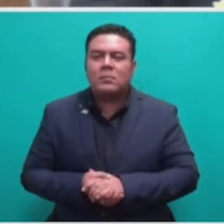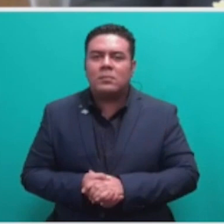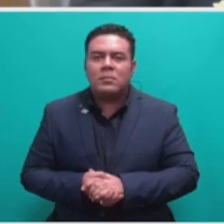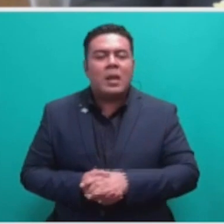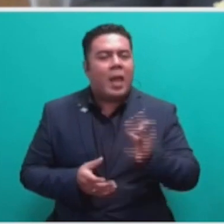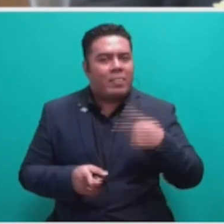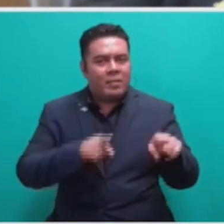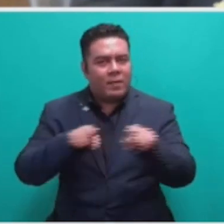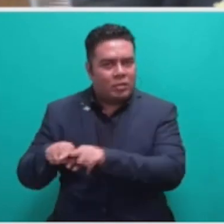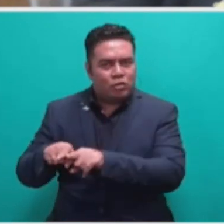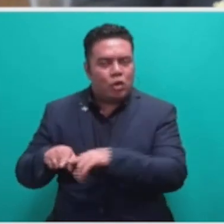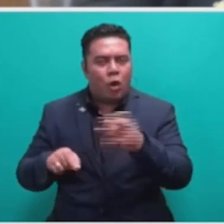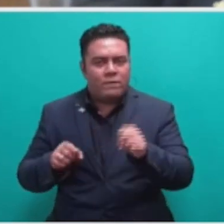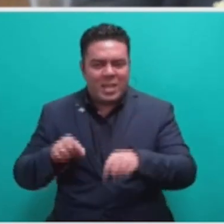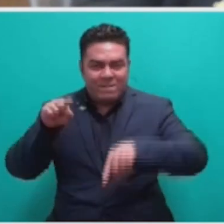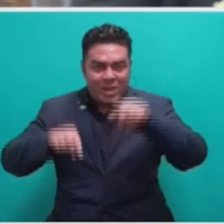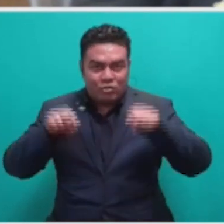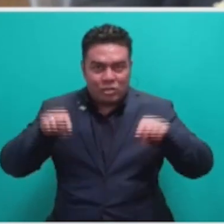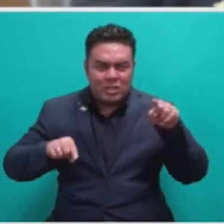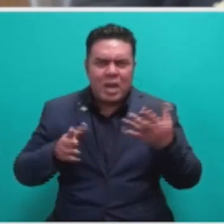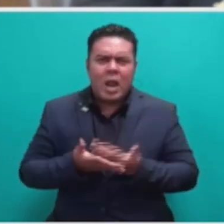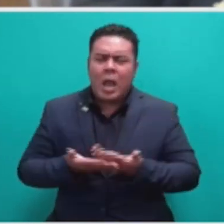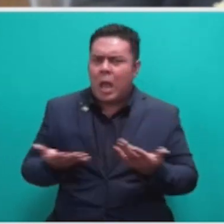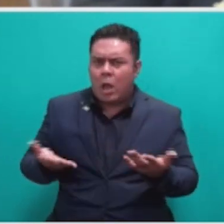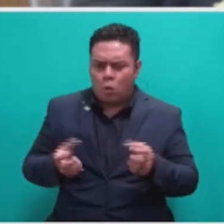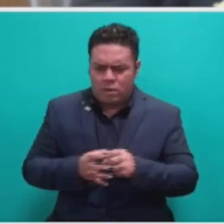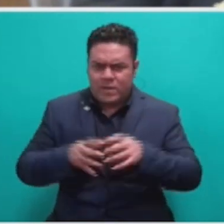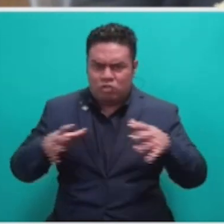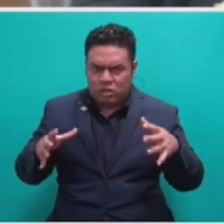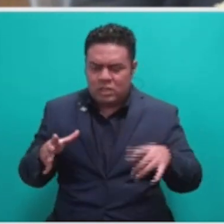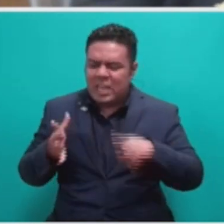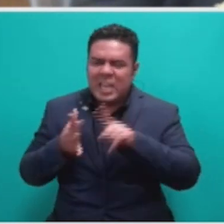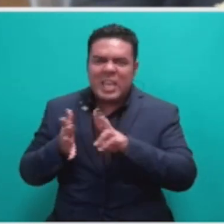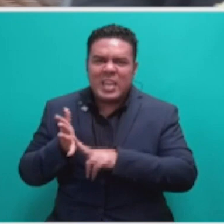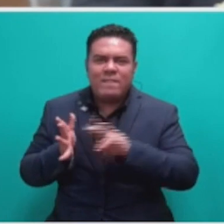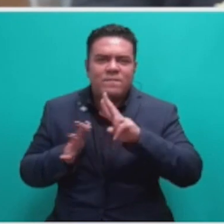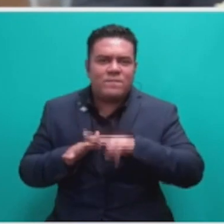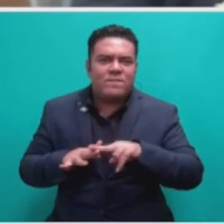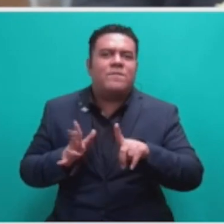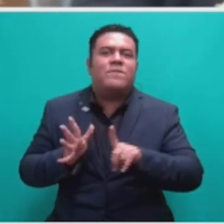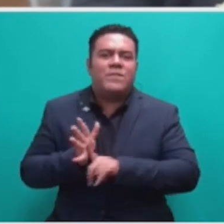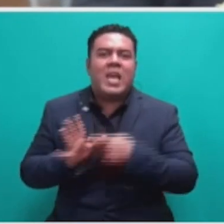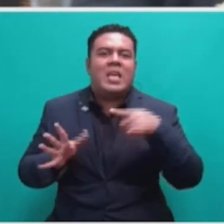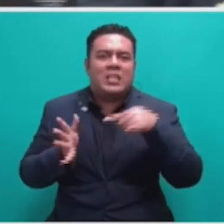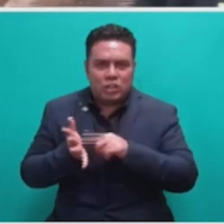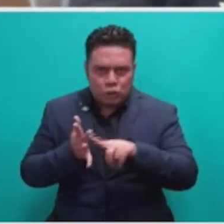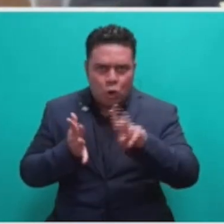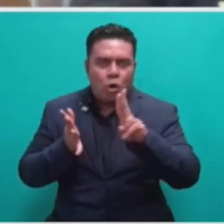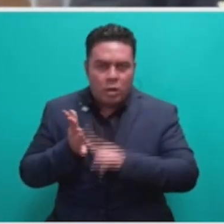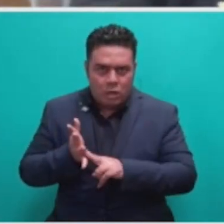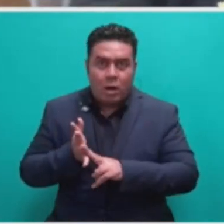and the definition of inflation and how it's always been measured in Fiji. So inflation, Mr. Speaker, is the